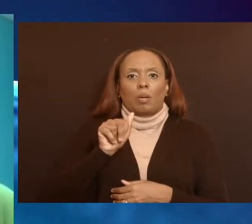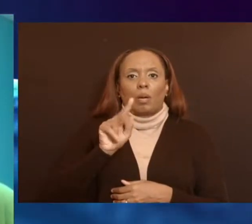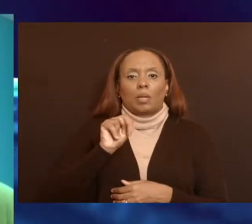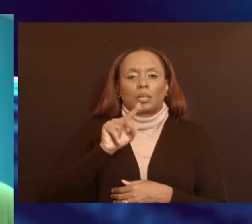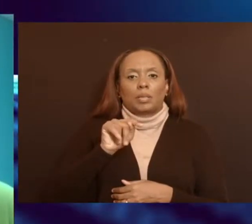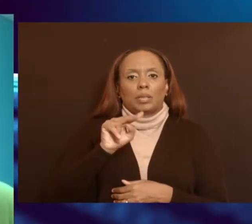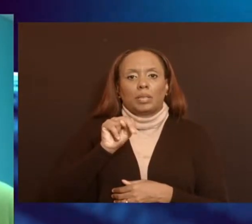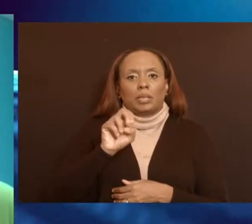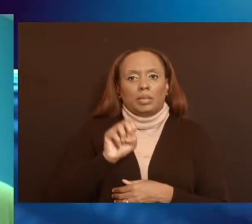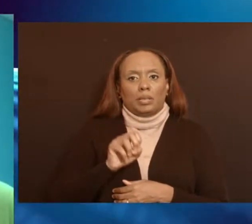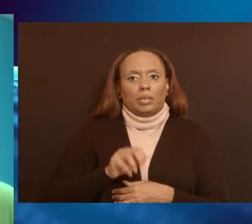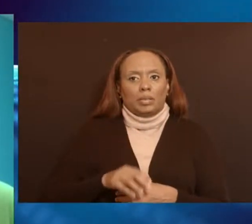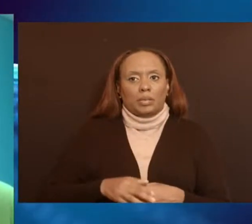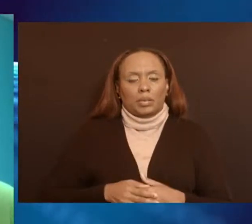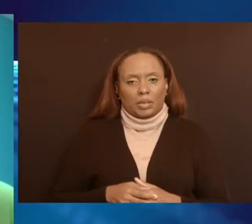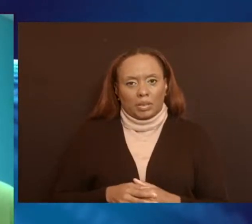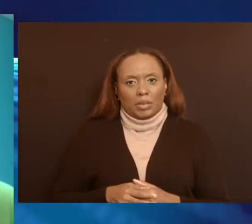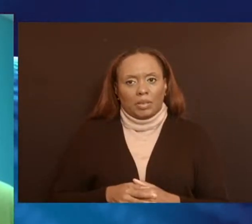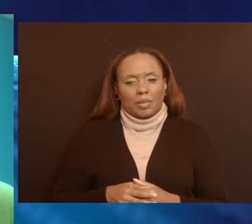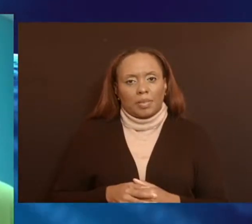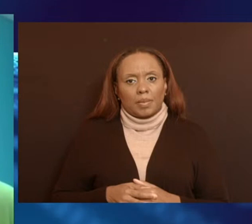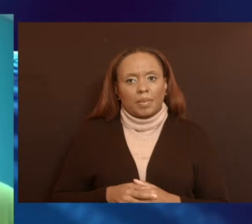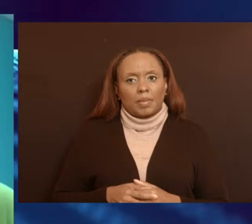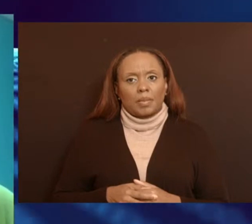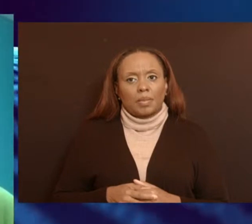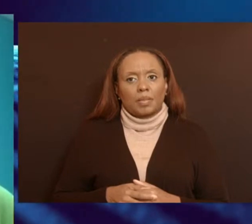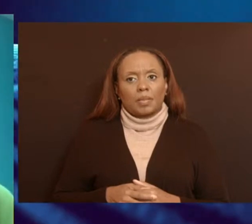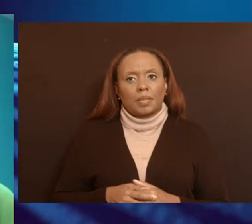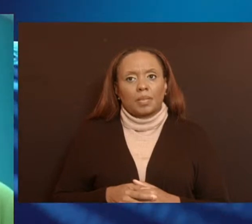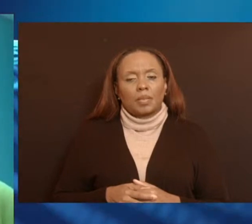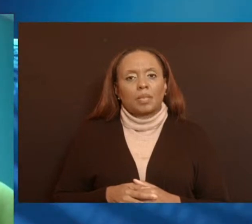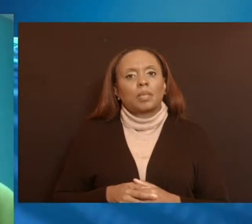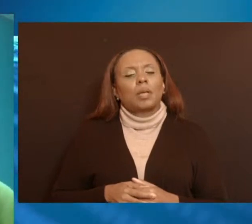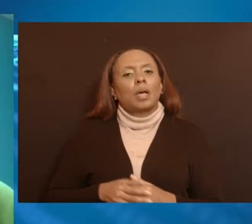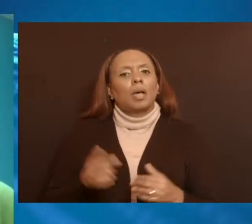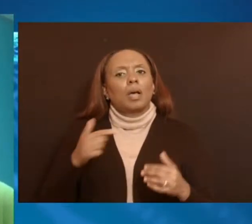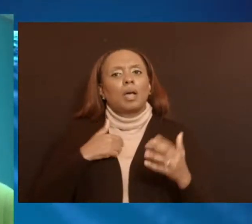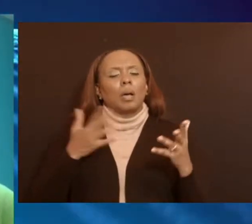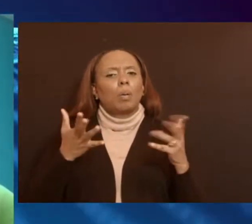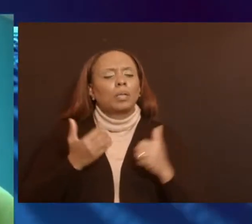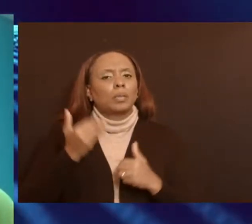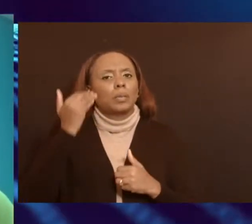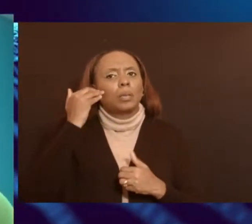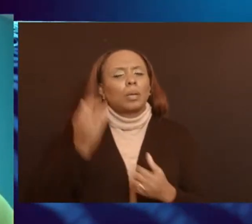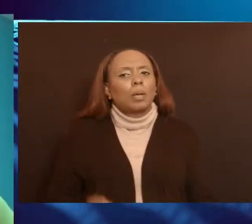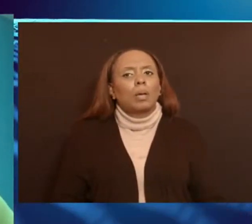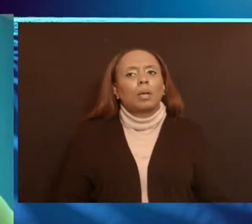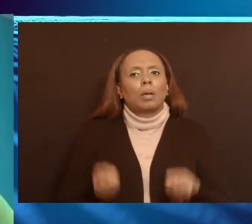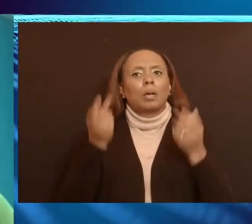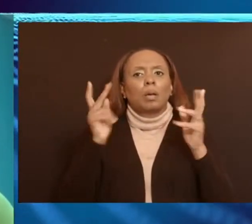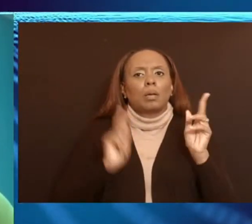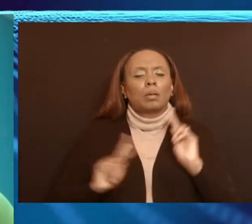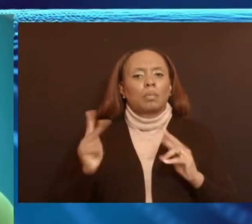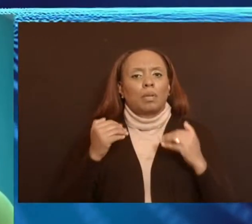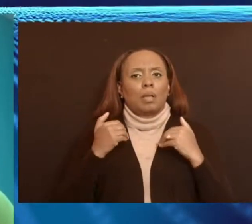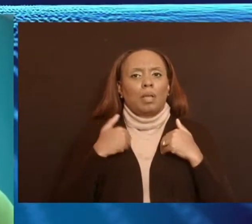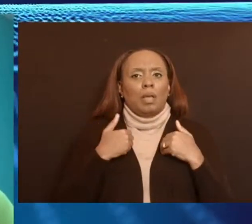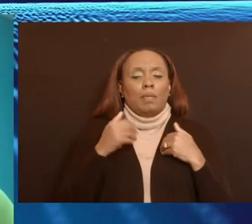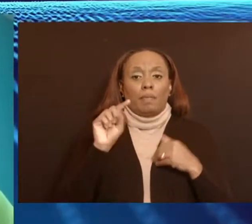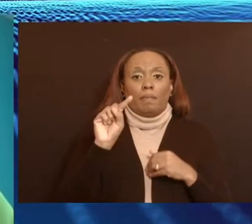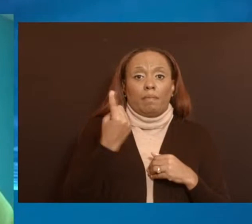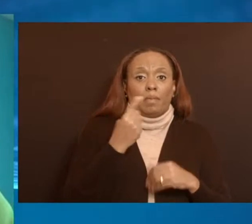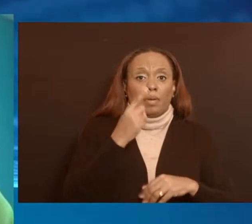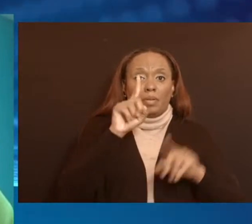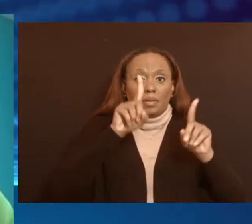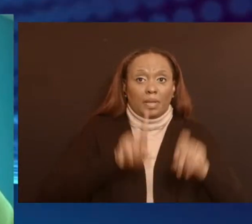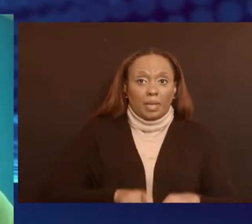numbers with regard to that assessment and quarantine. In other words, can you tell us how many people have had a first test? How many